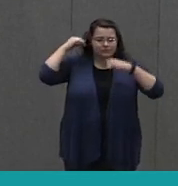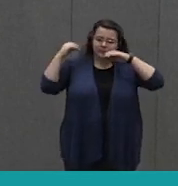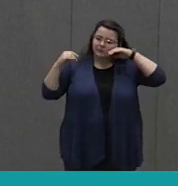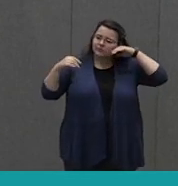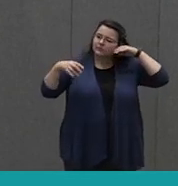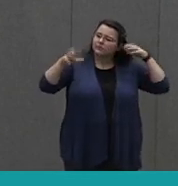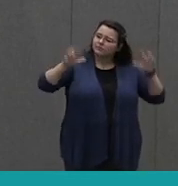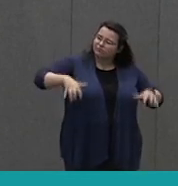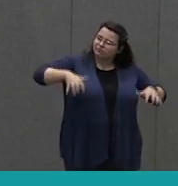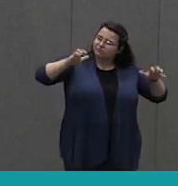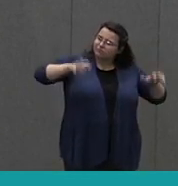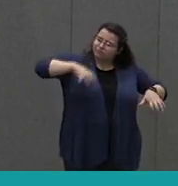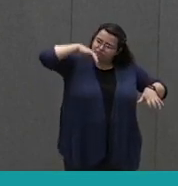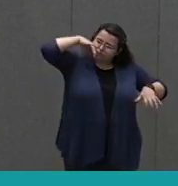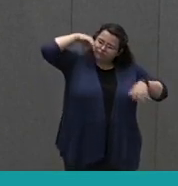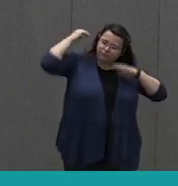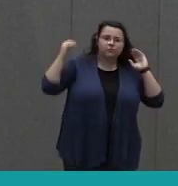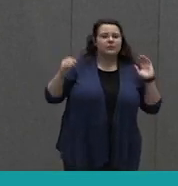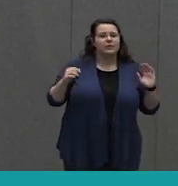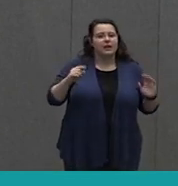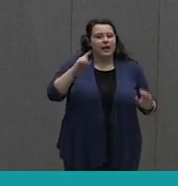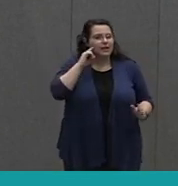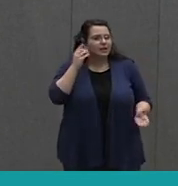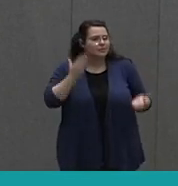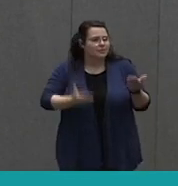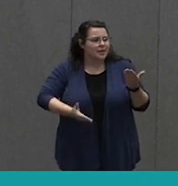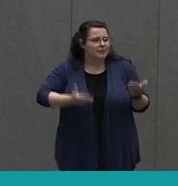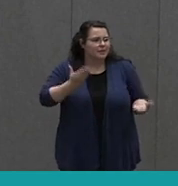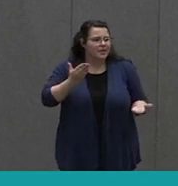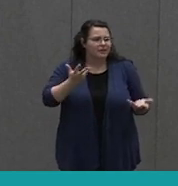goodness, said Goose. For forever?